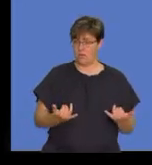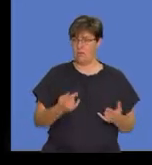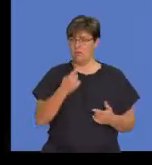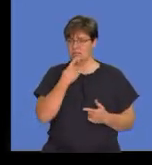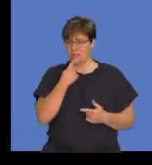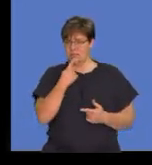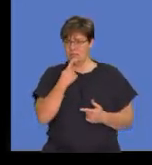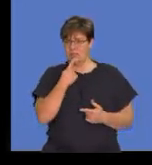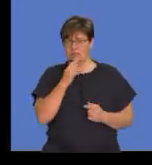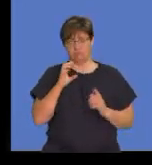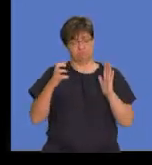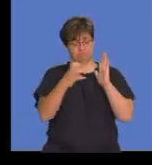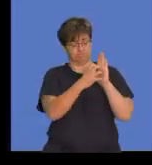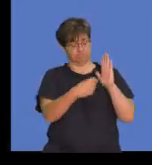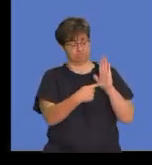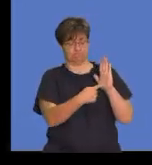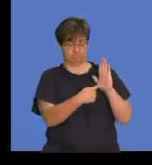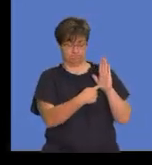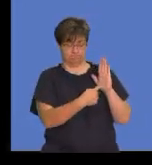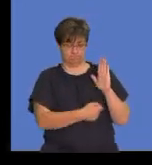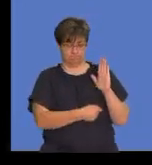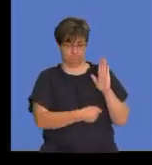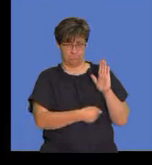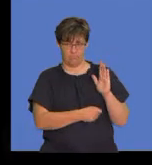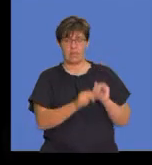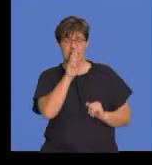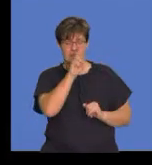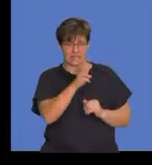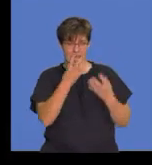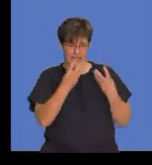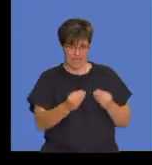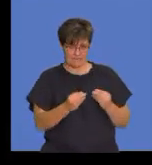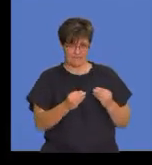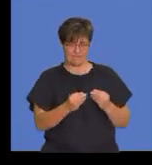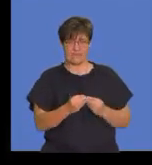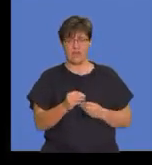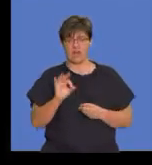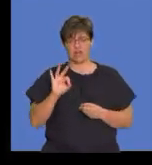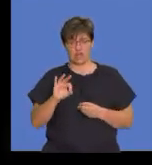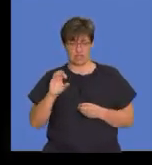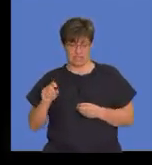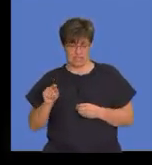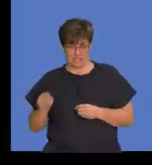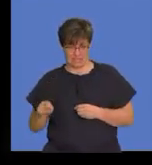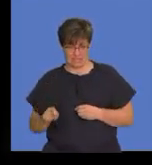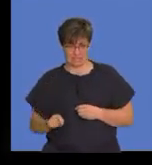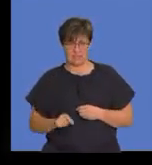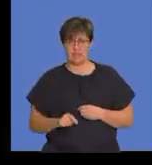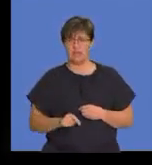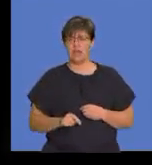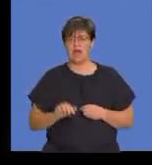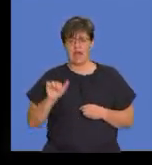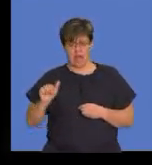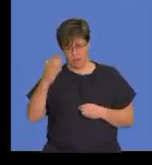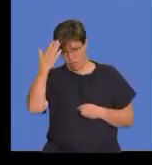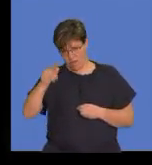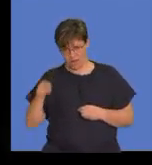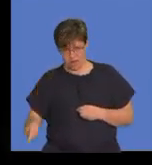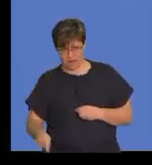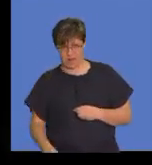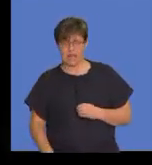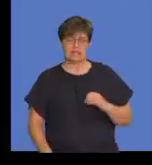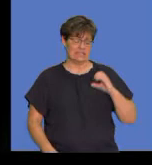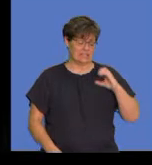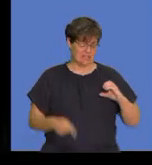the triangle below, right? So you can see that I have the angle 30. I know what side A is. I know